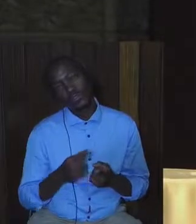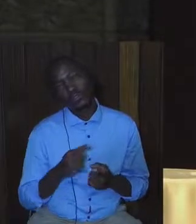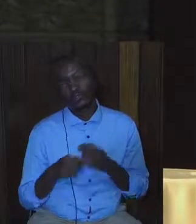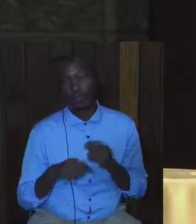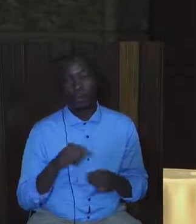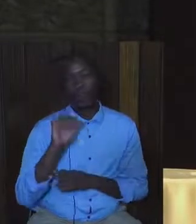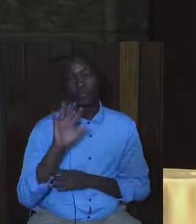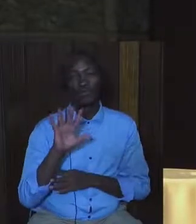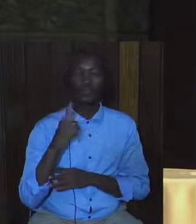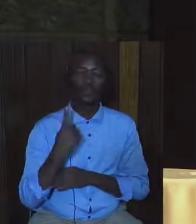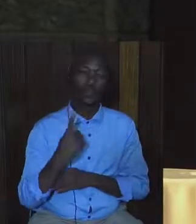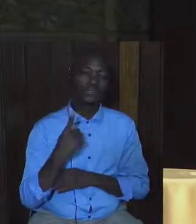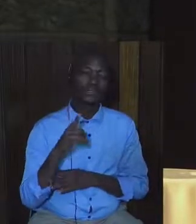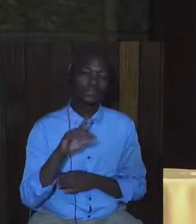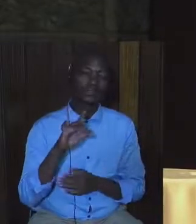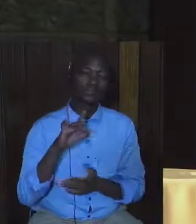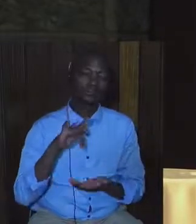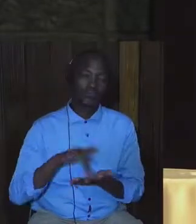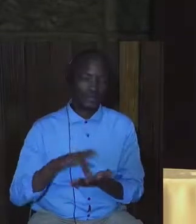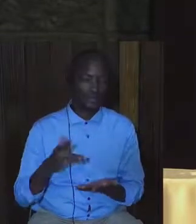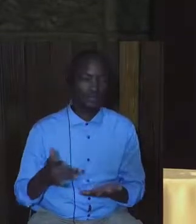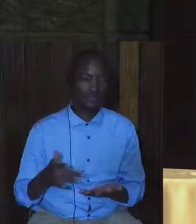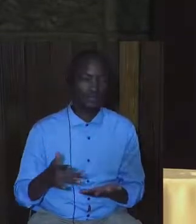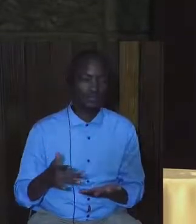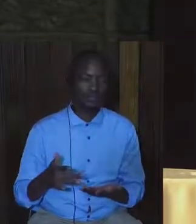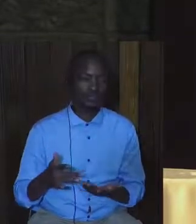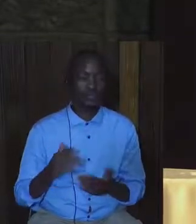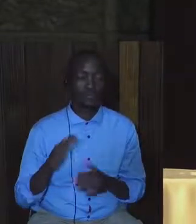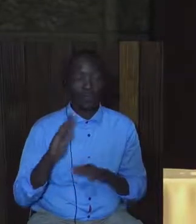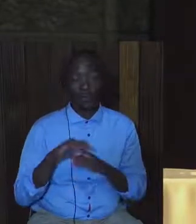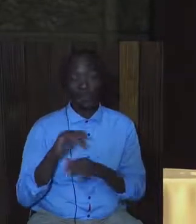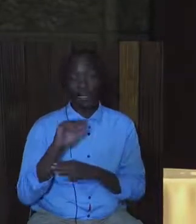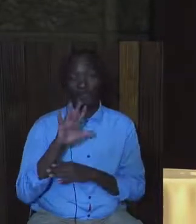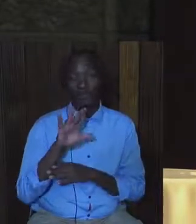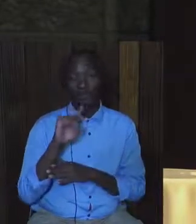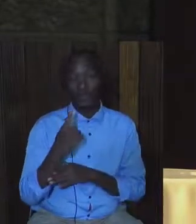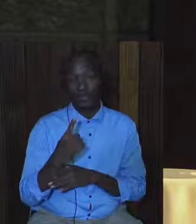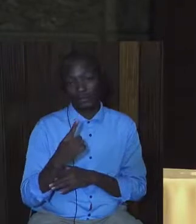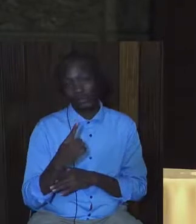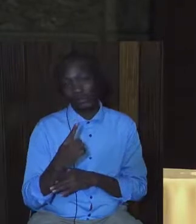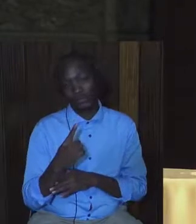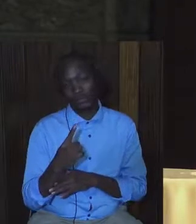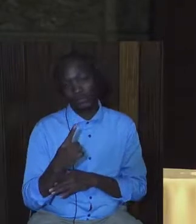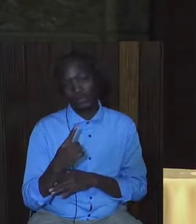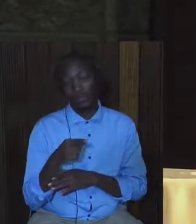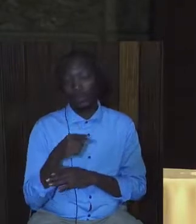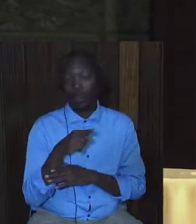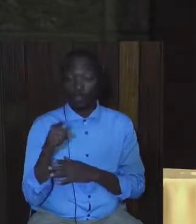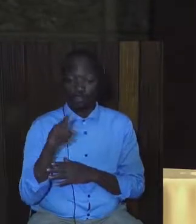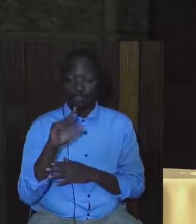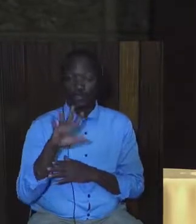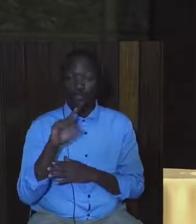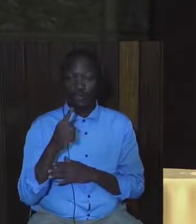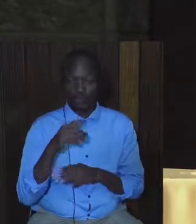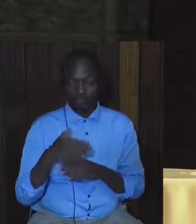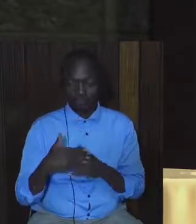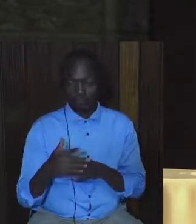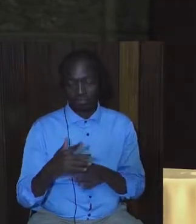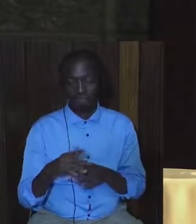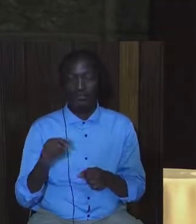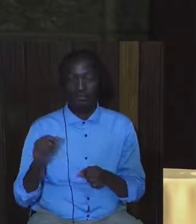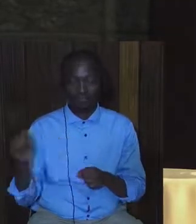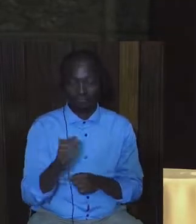51 posts, and more than 51 posts, and that those posts will be filled in the coming financial